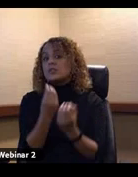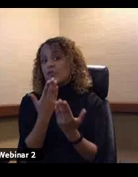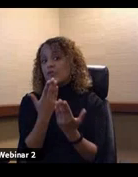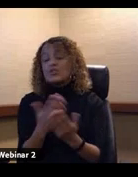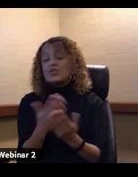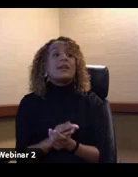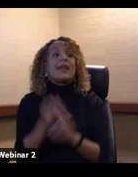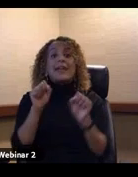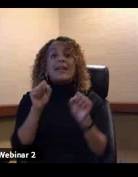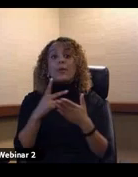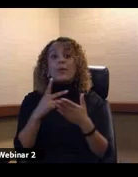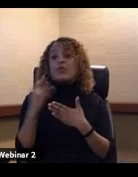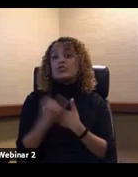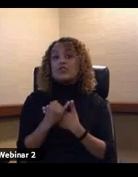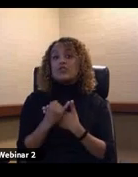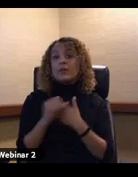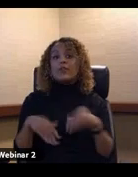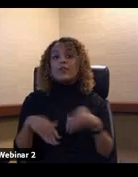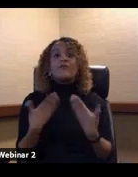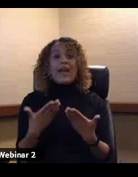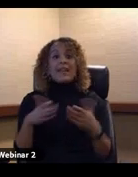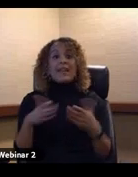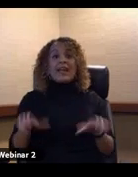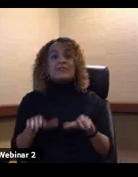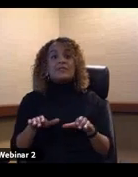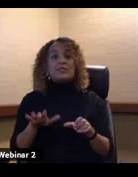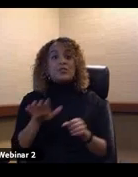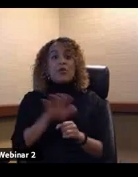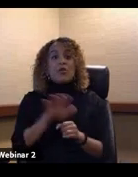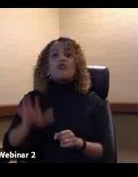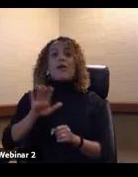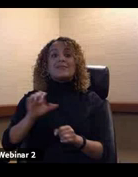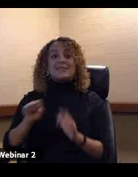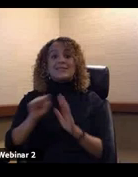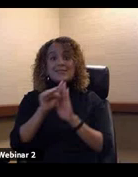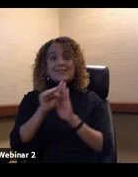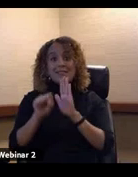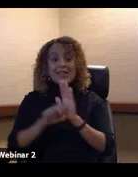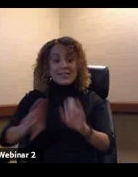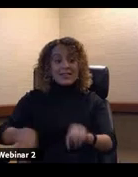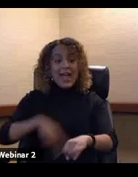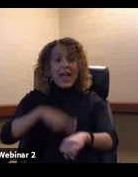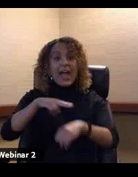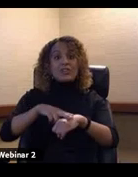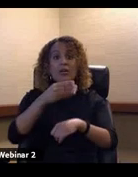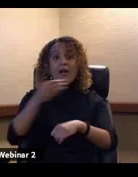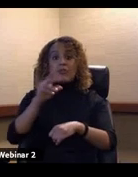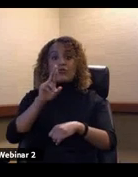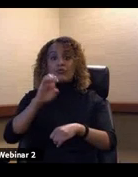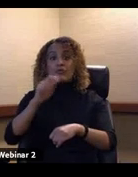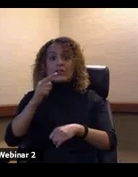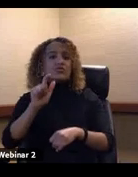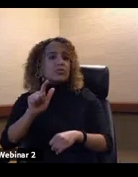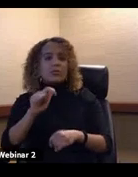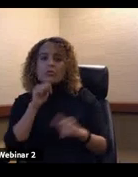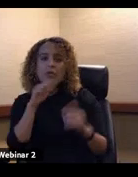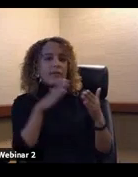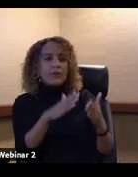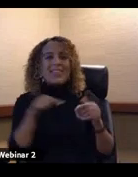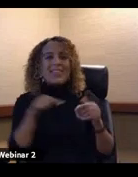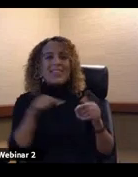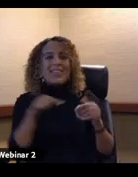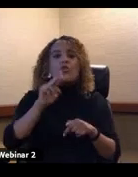Second question is, can a project provide activities across one state? Again, Like I said, national and regional projects are not the focus of this. This is a